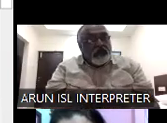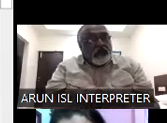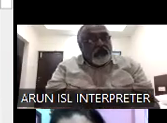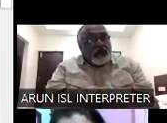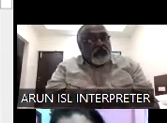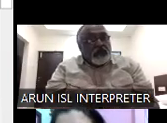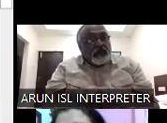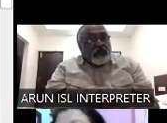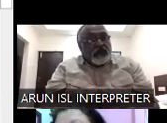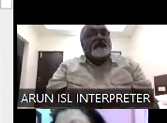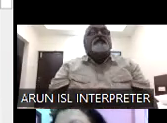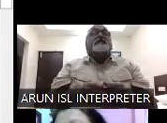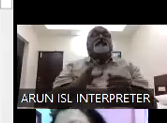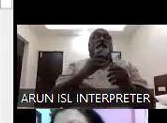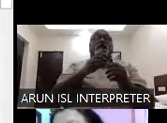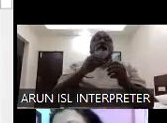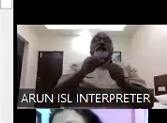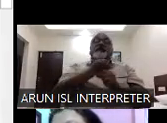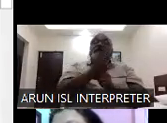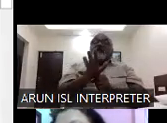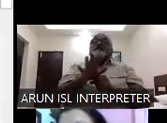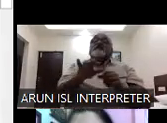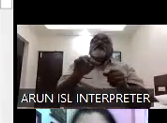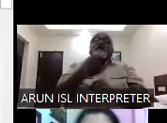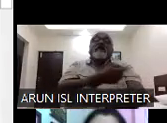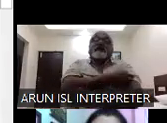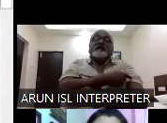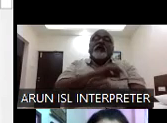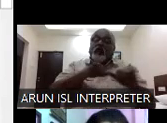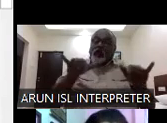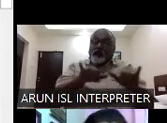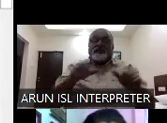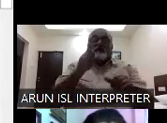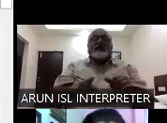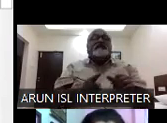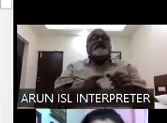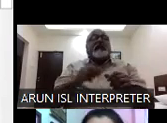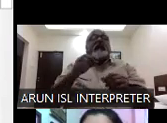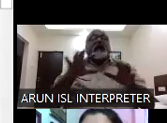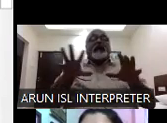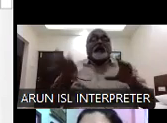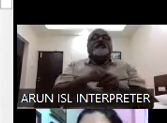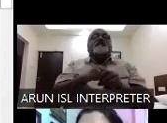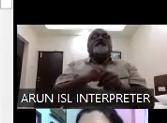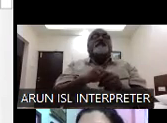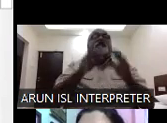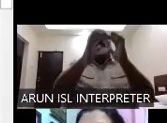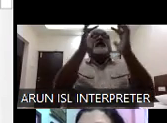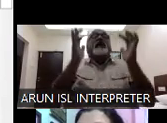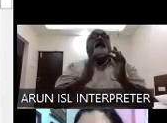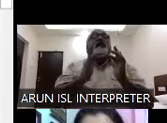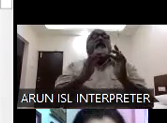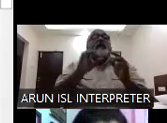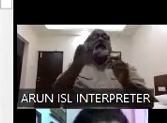and it has to be inclusive in nature, and all the CAPTCHAs should be done disabled friendly, and the technology should